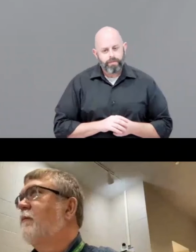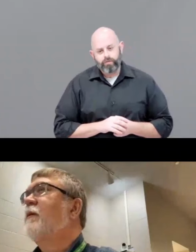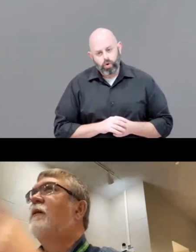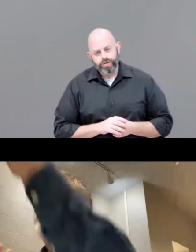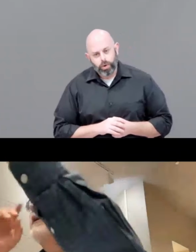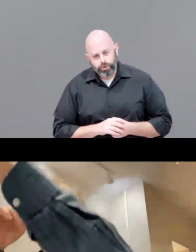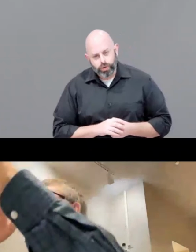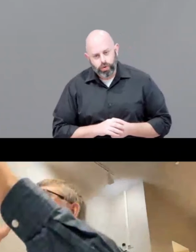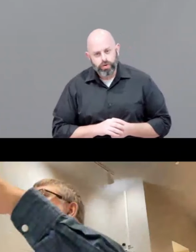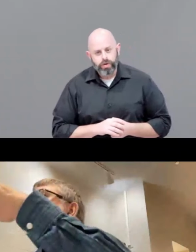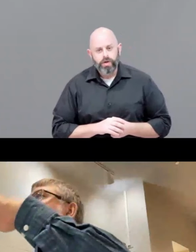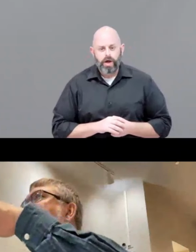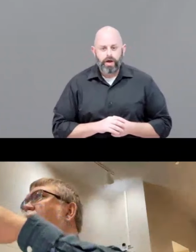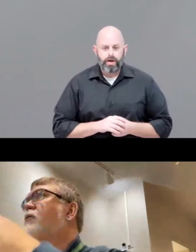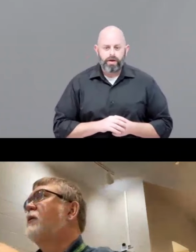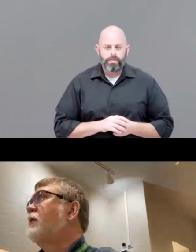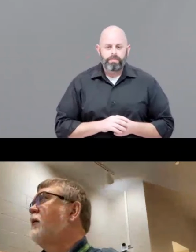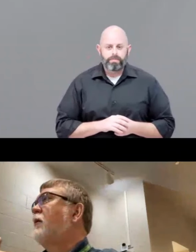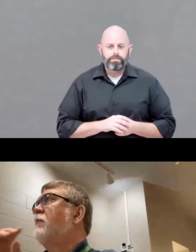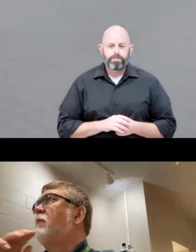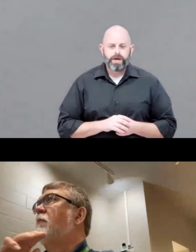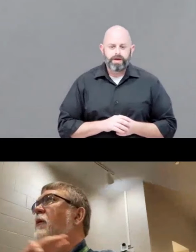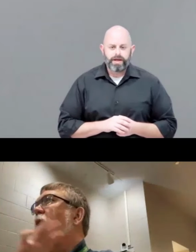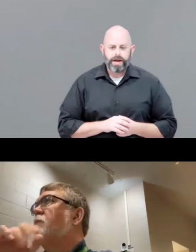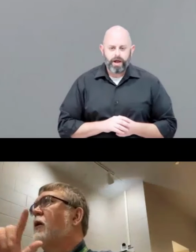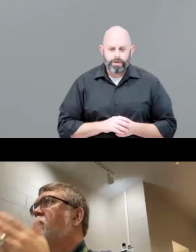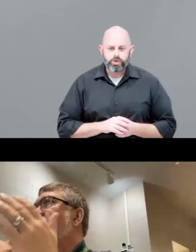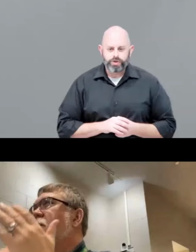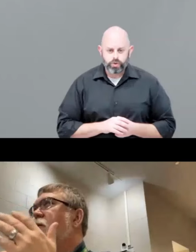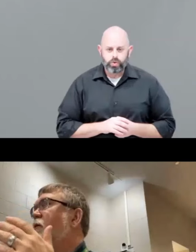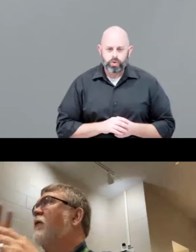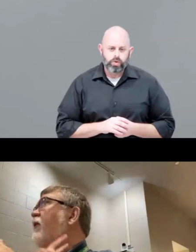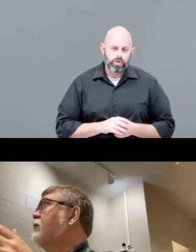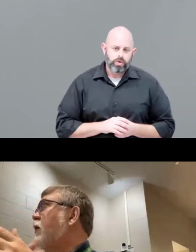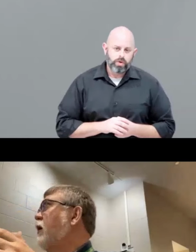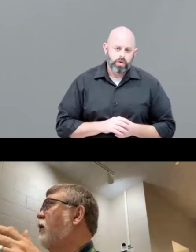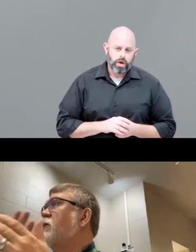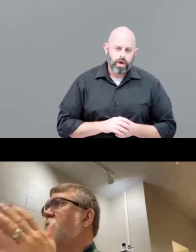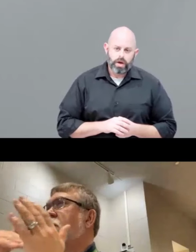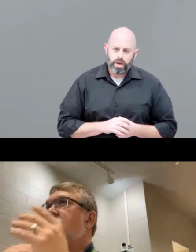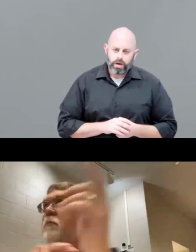So I'm, of course, I'm old school, but in elementary school,